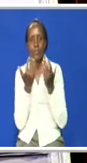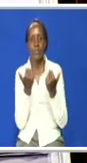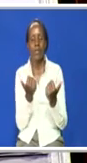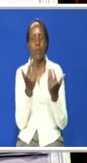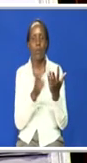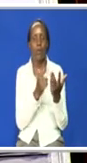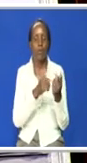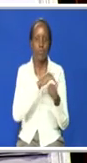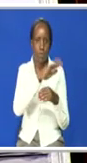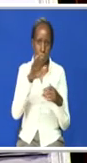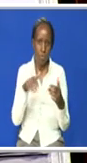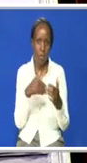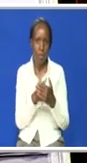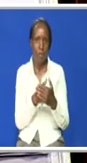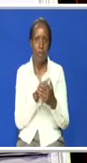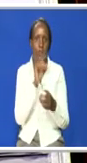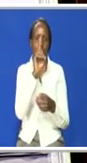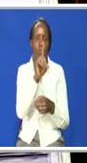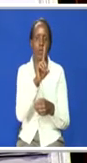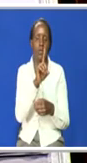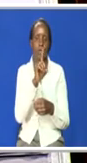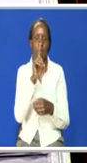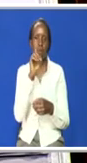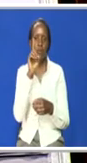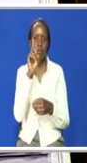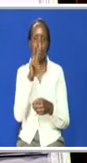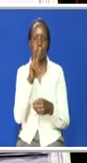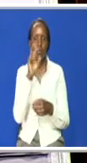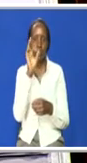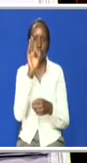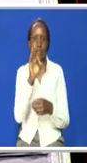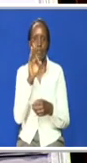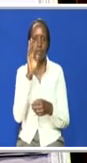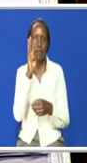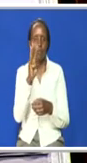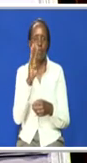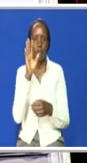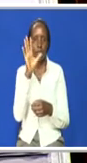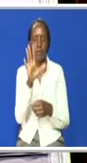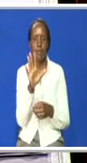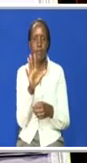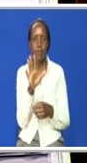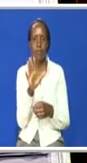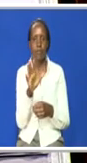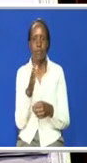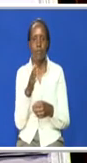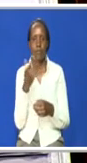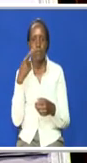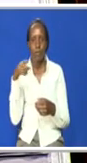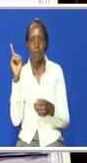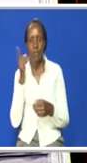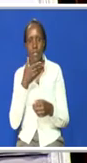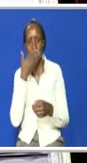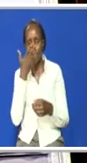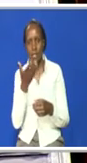all. One, two, three, four, five. Our answer